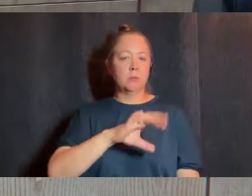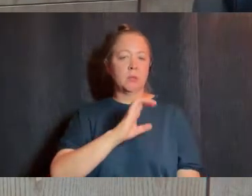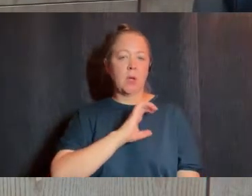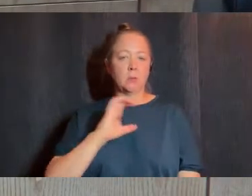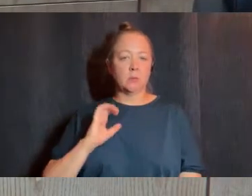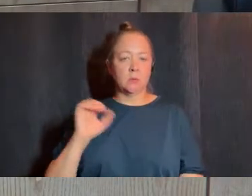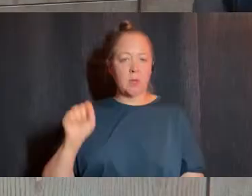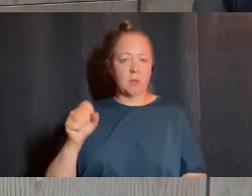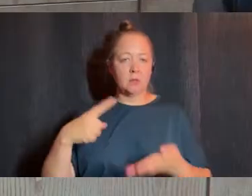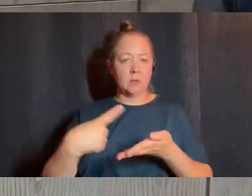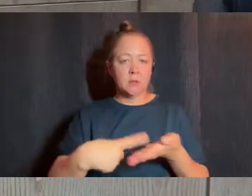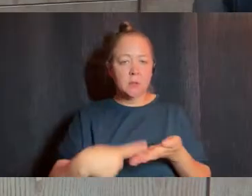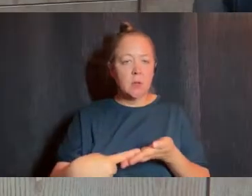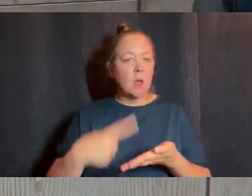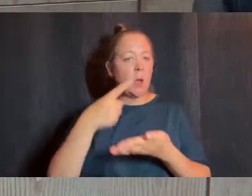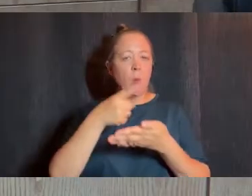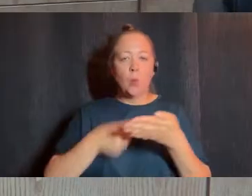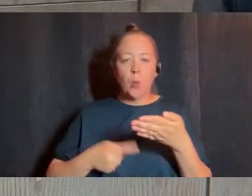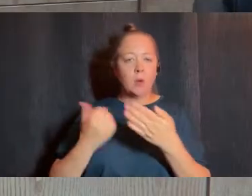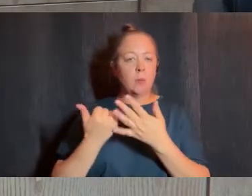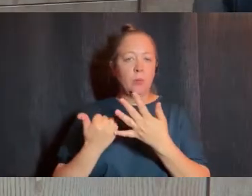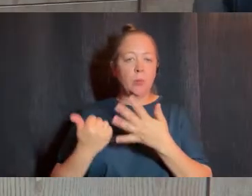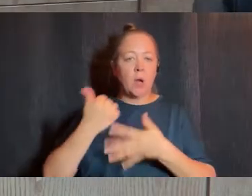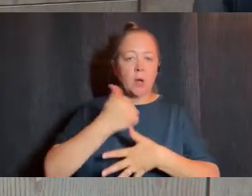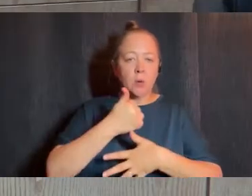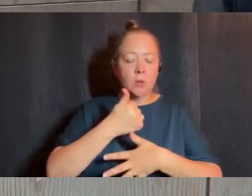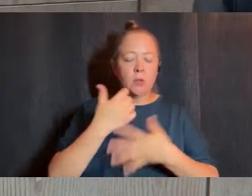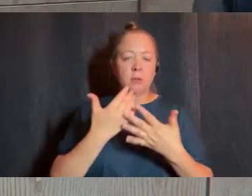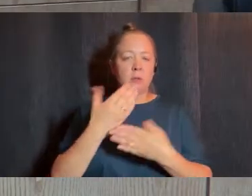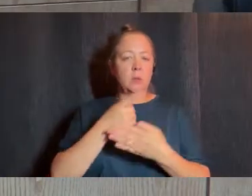what are our priorities and what are we up here on the dais to do.